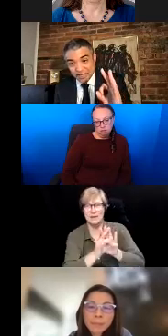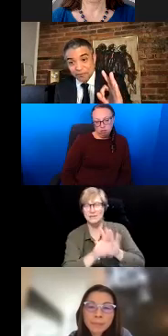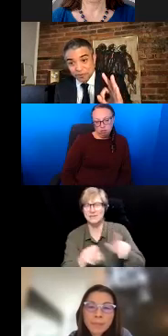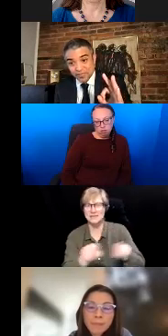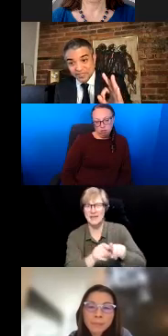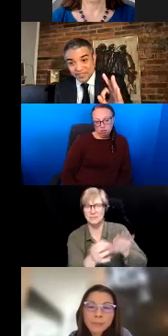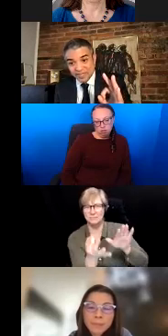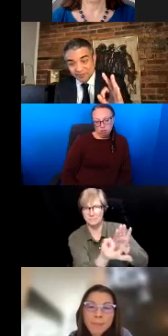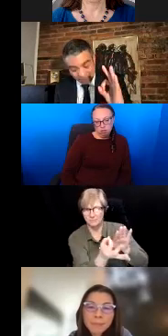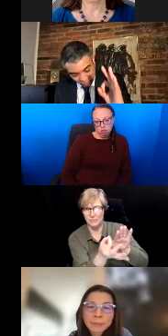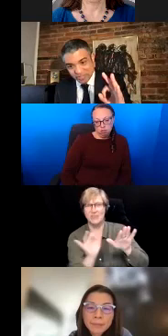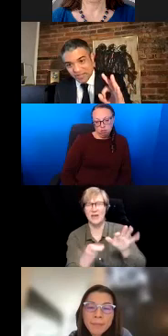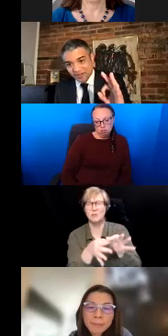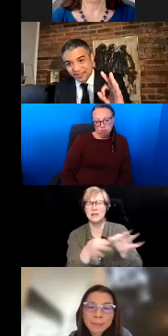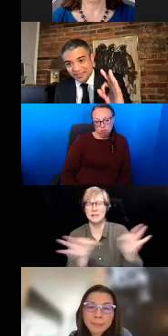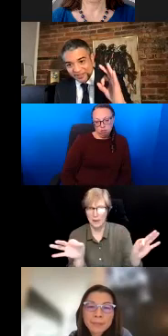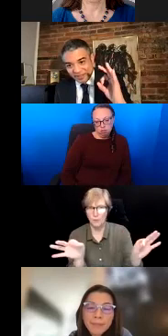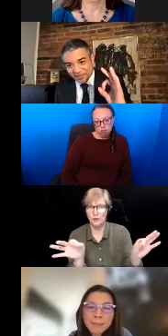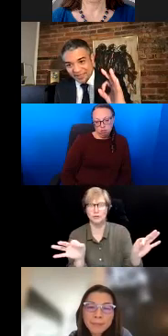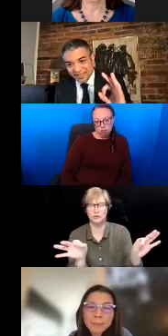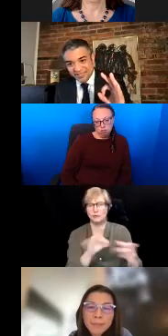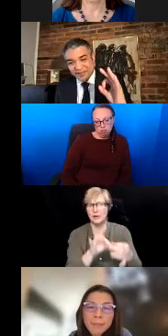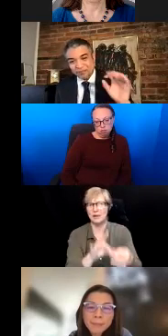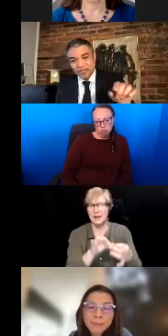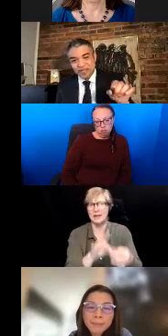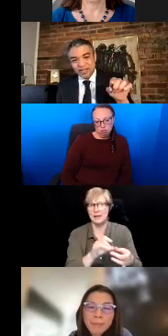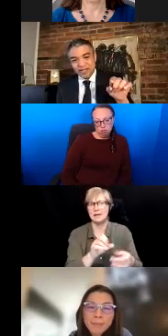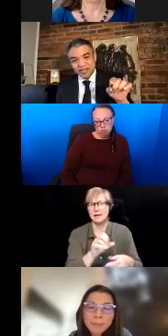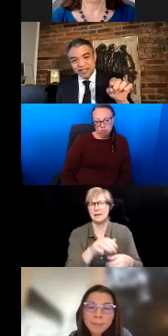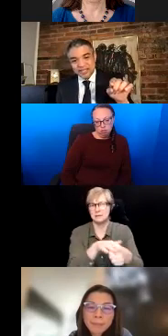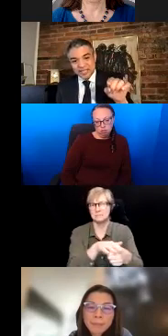as a language-related site, right? Broca's area,